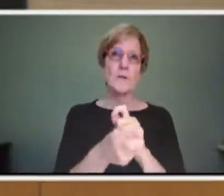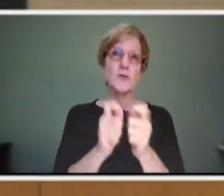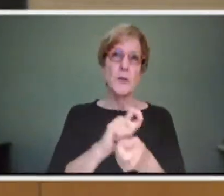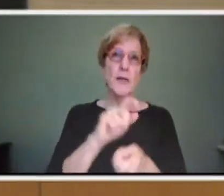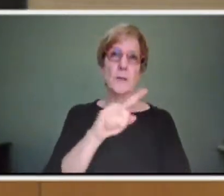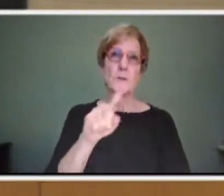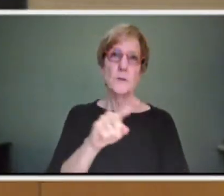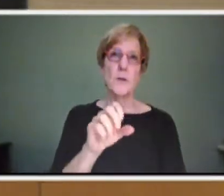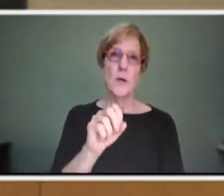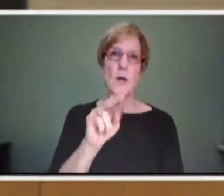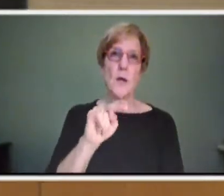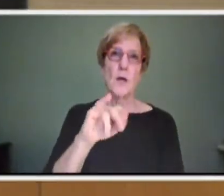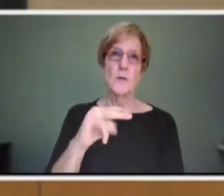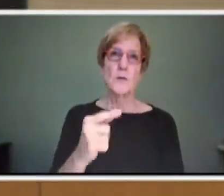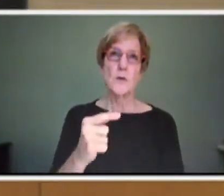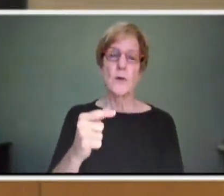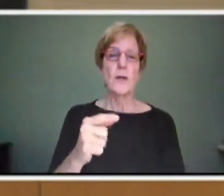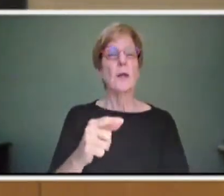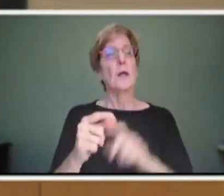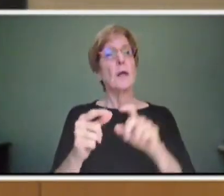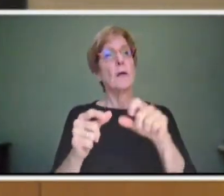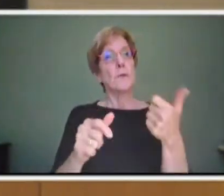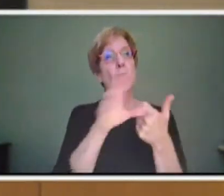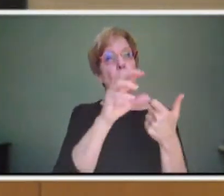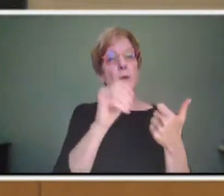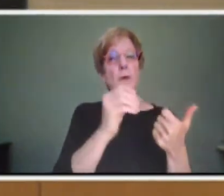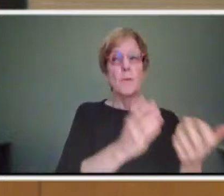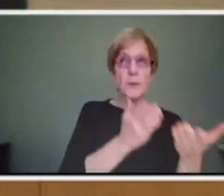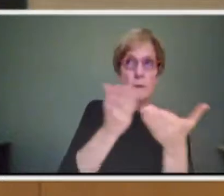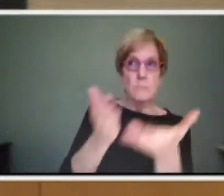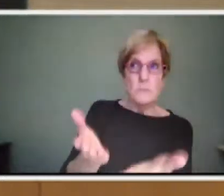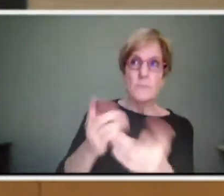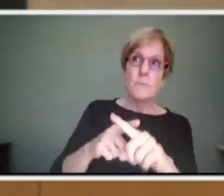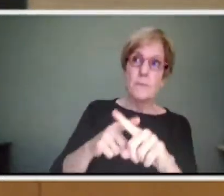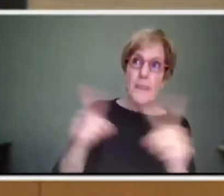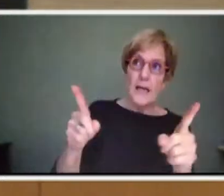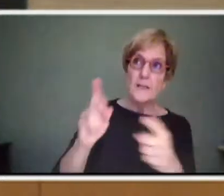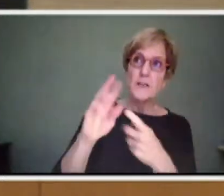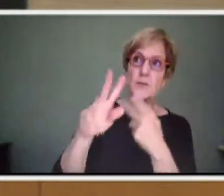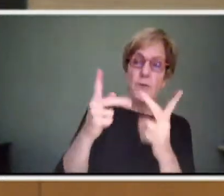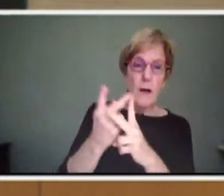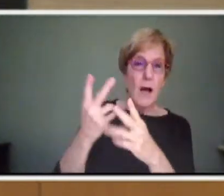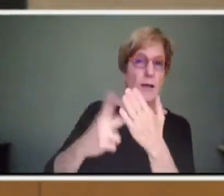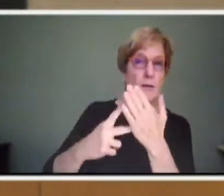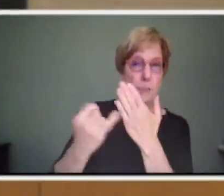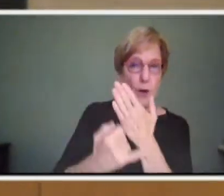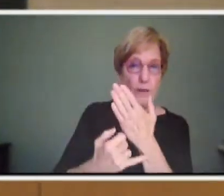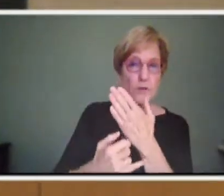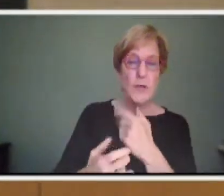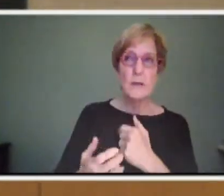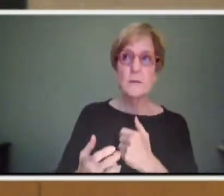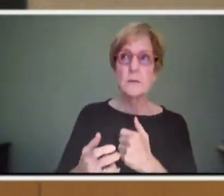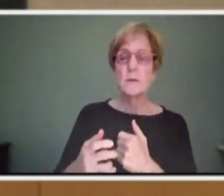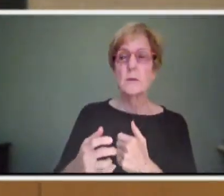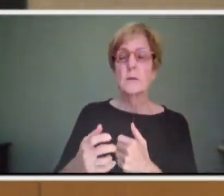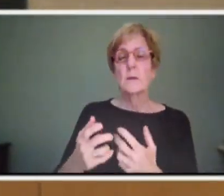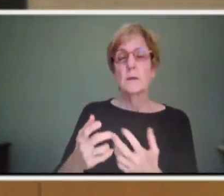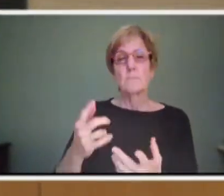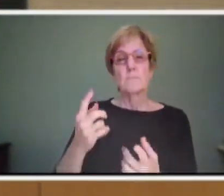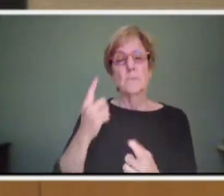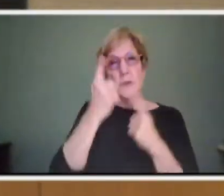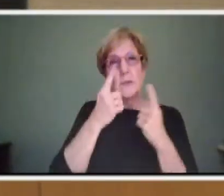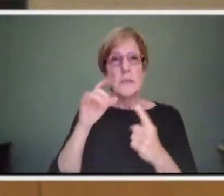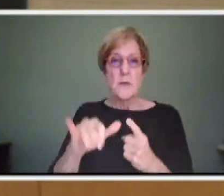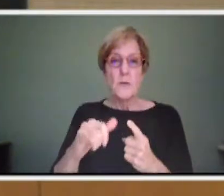they propose something different or come to a different type of project that's proposed, council may be able to consider that within that